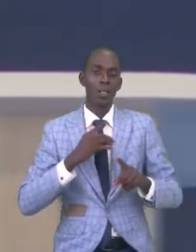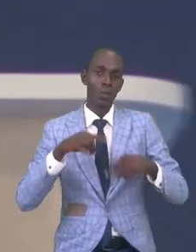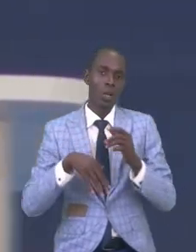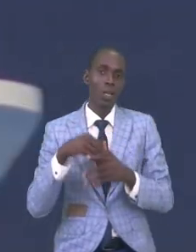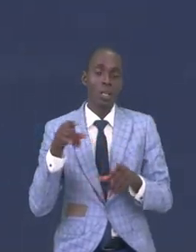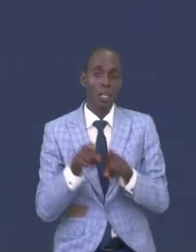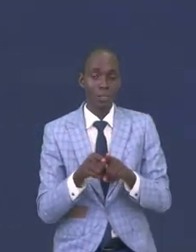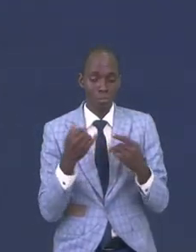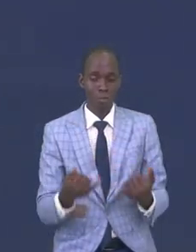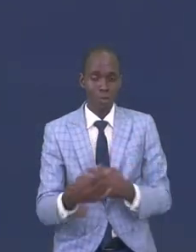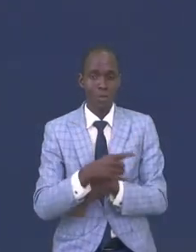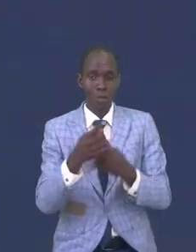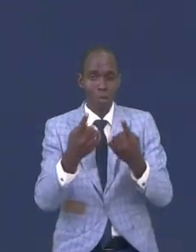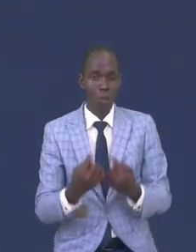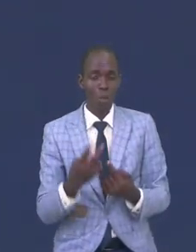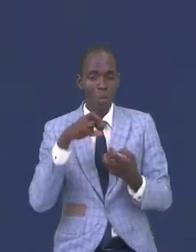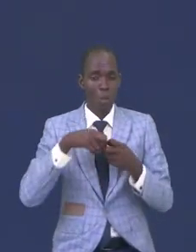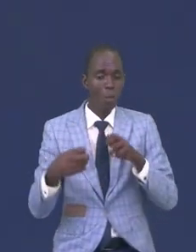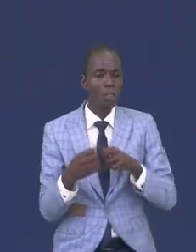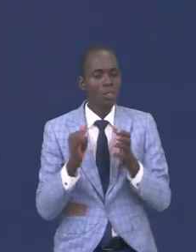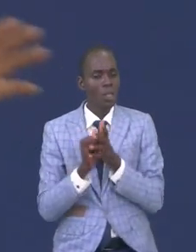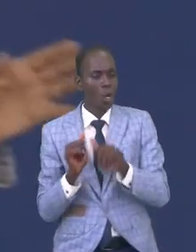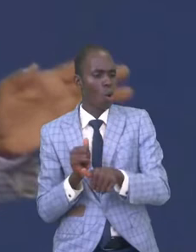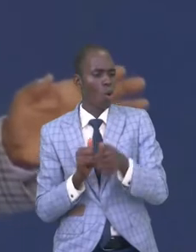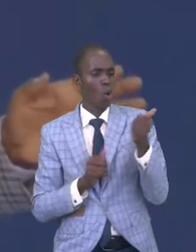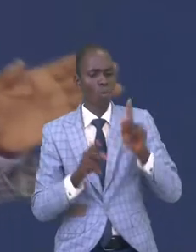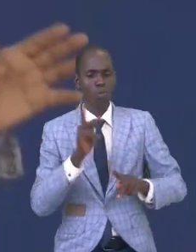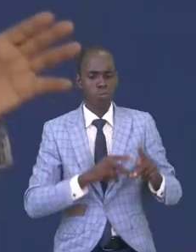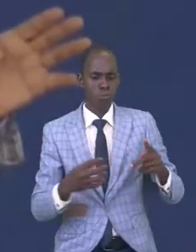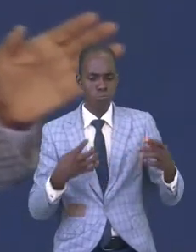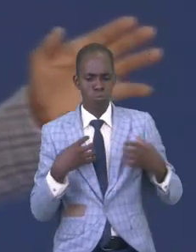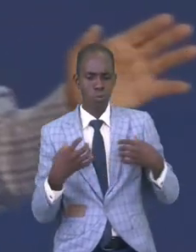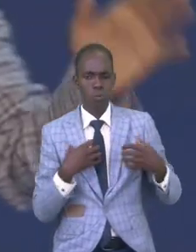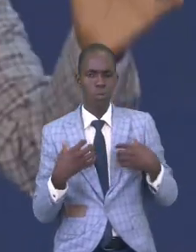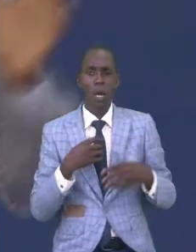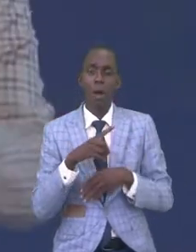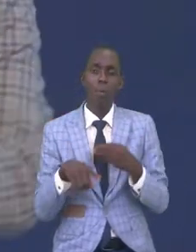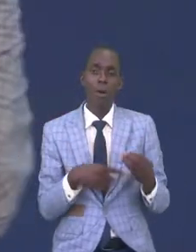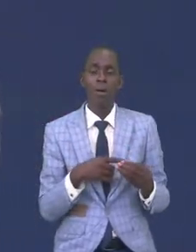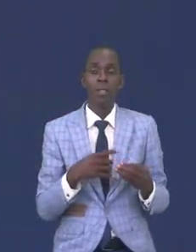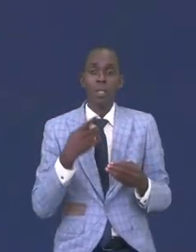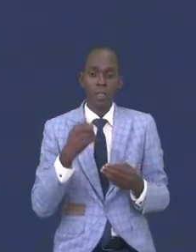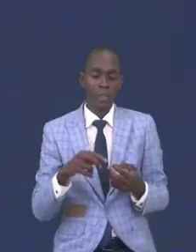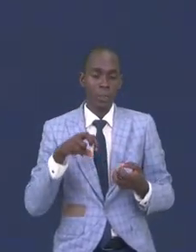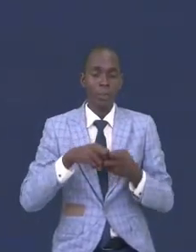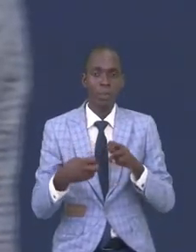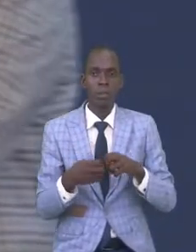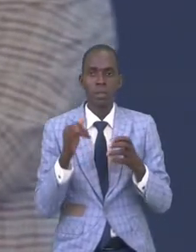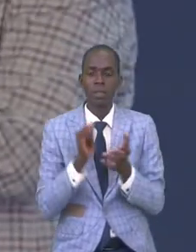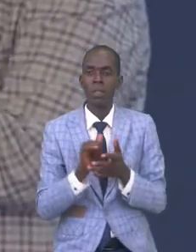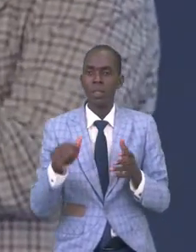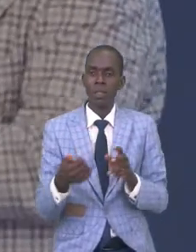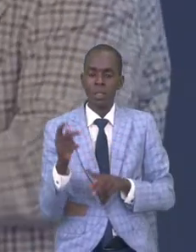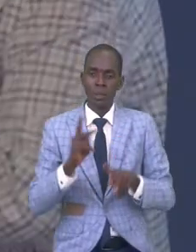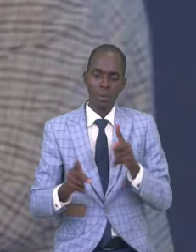come, the problems that other people complain about, the problem that other people